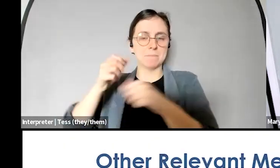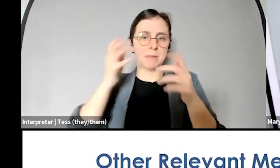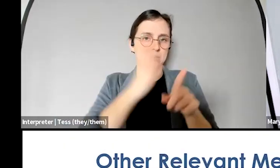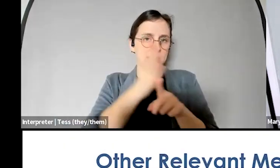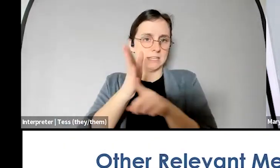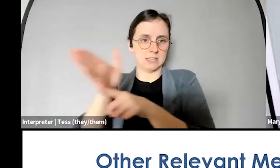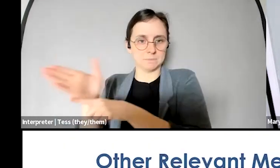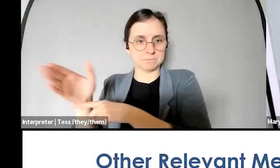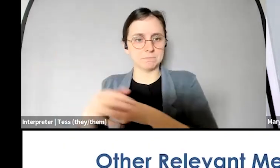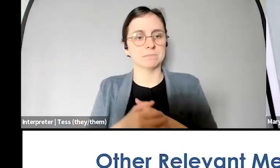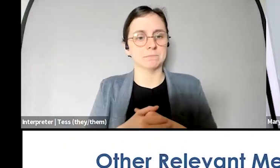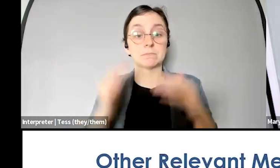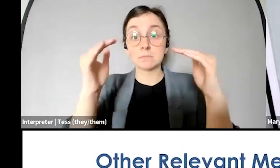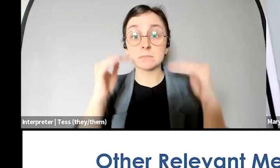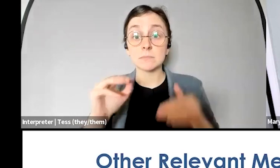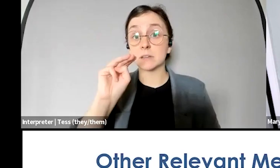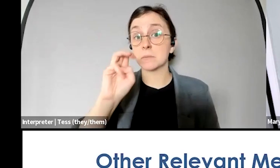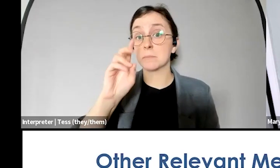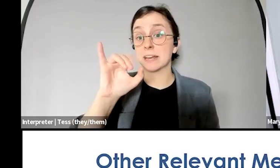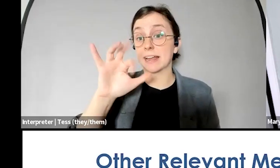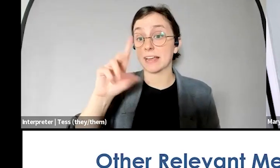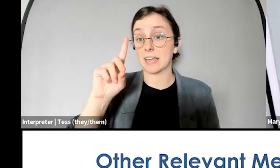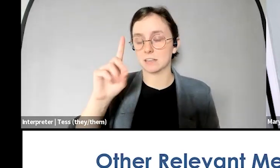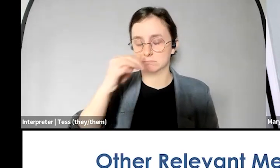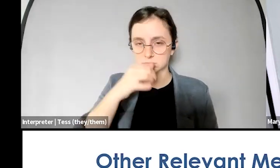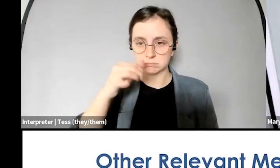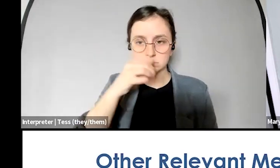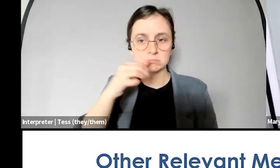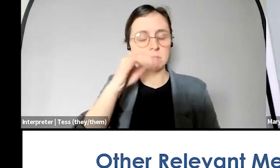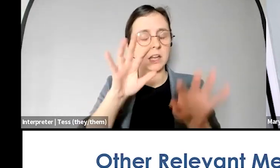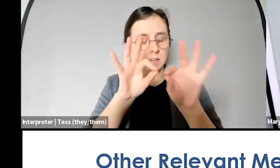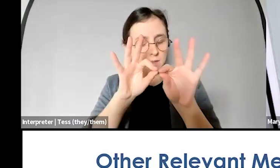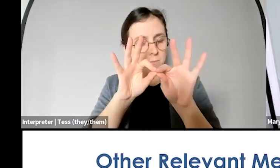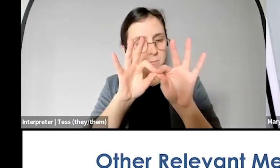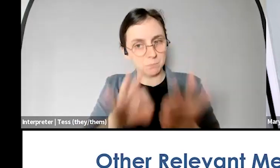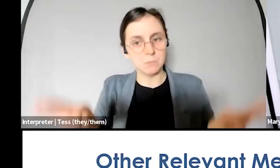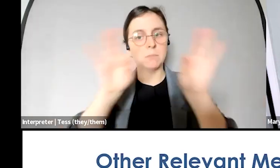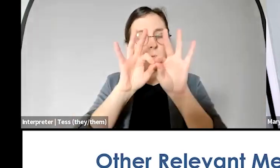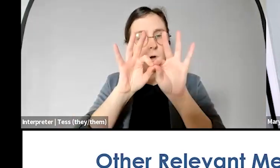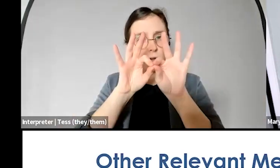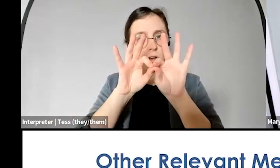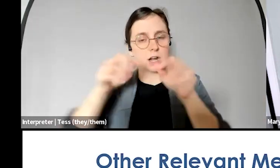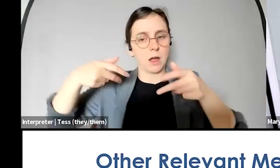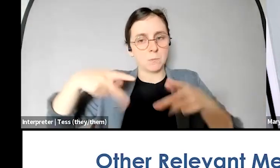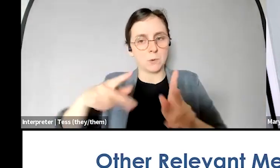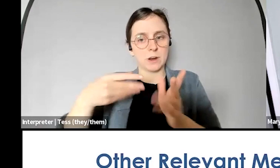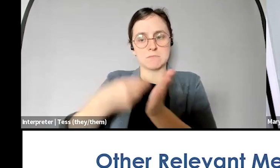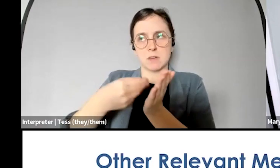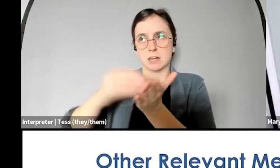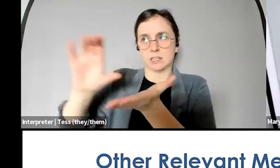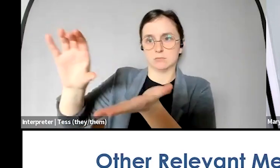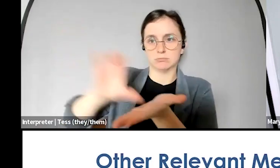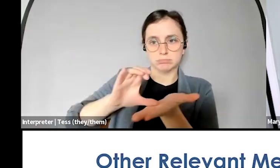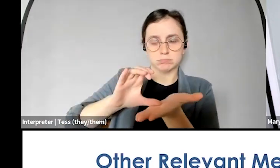Just to talk a bit about Medicaid, because it is such an important funding source for sustainable